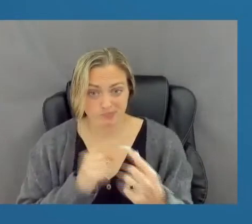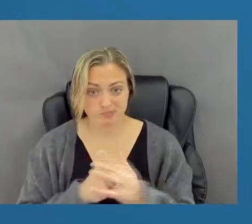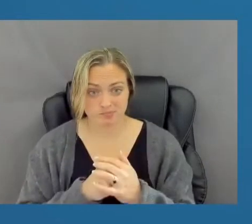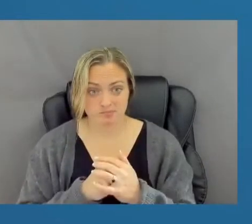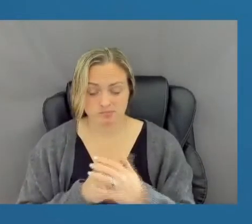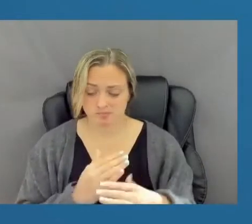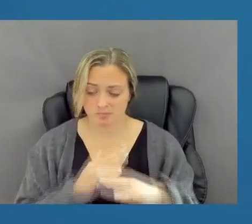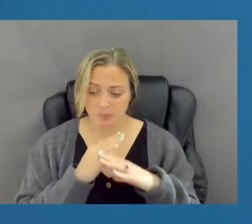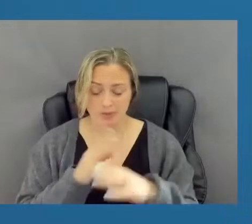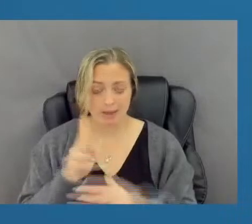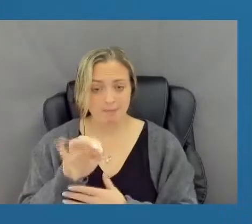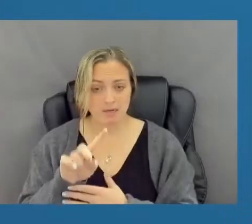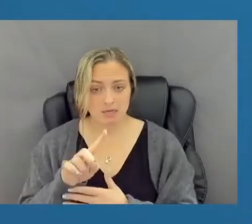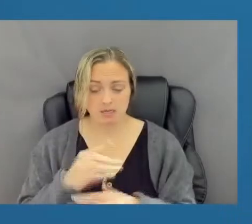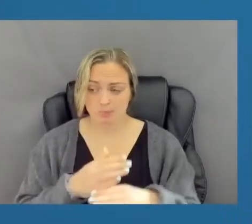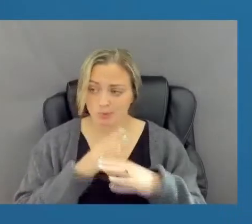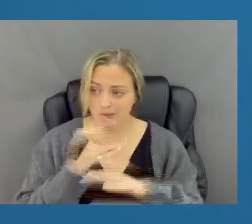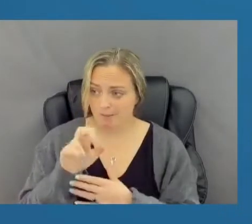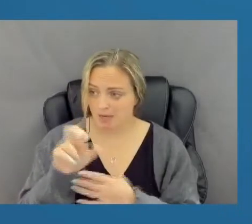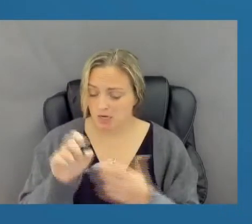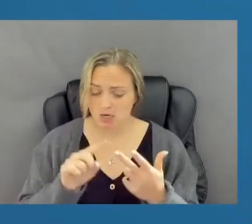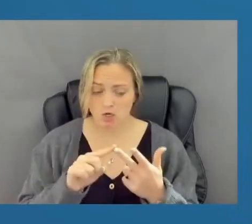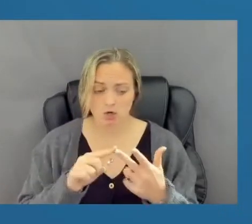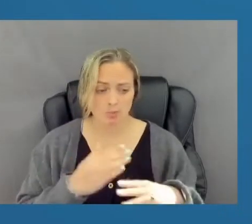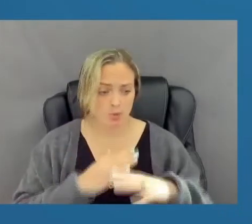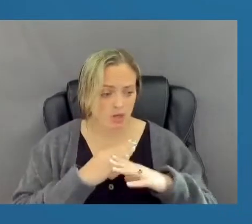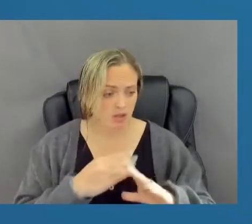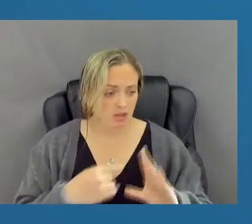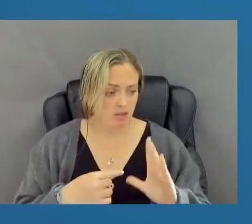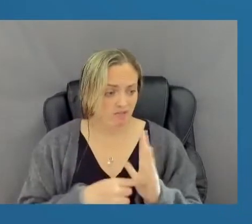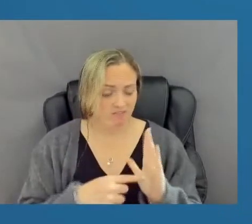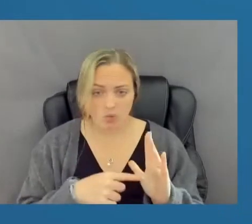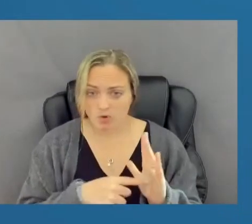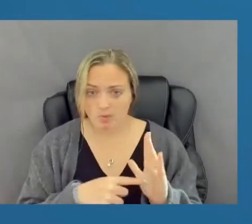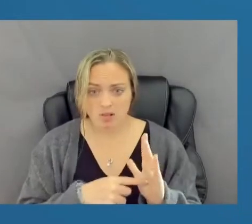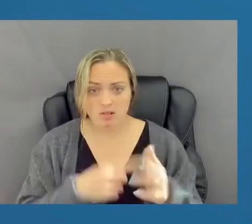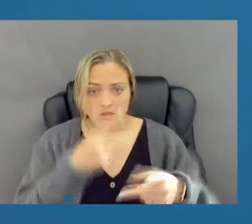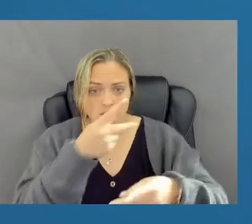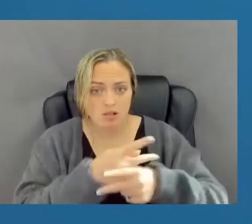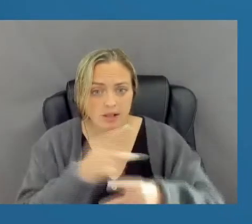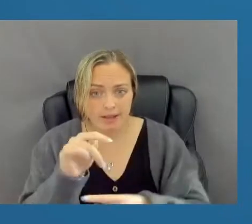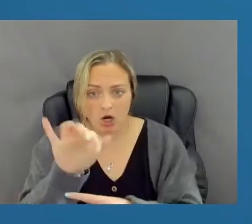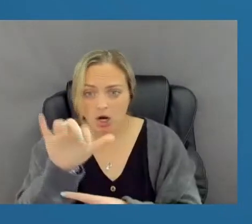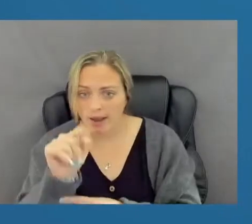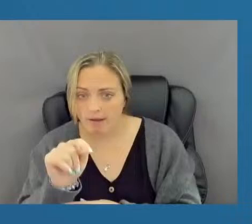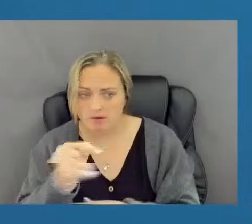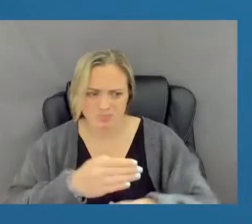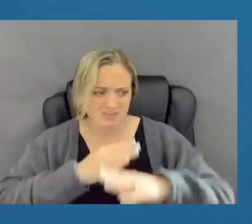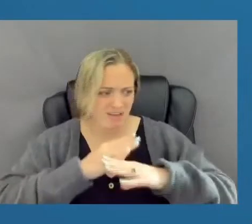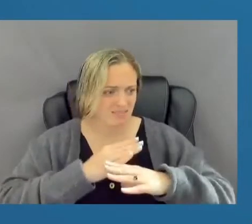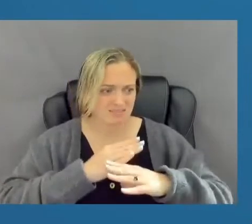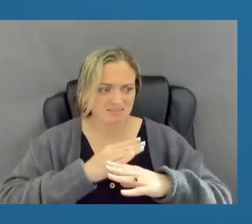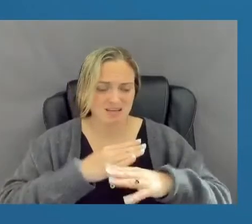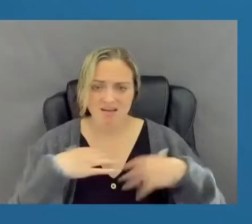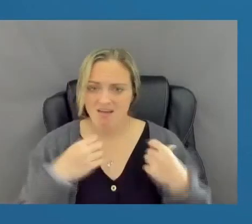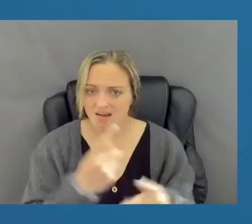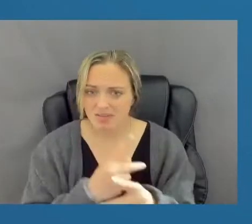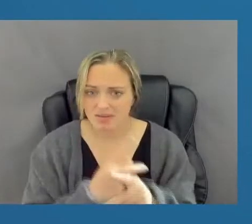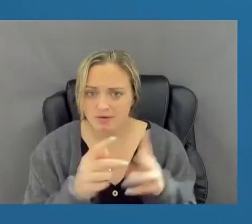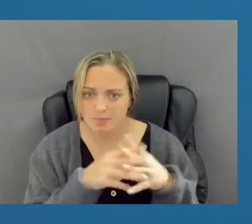protect Medicaid, protect Medicare, protect the Affordable Care Act, protect the health care of the American